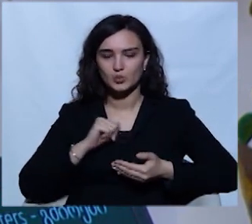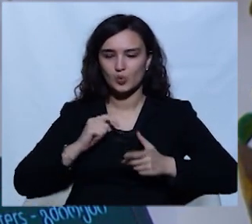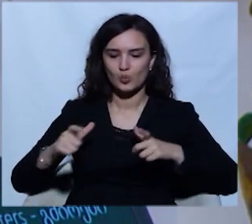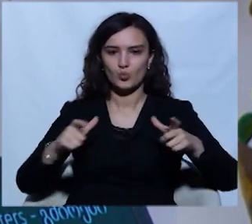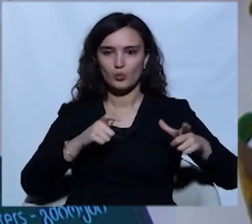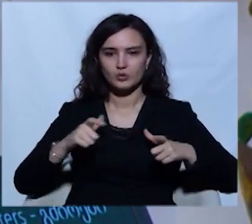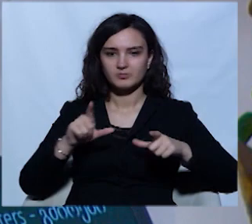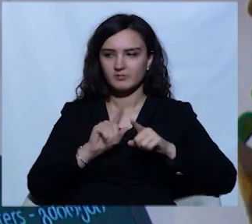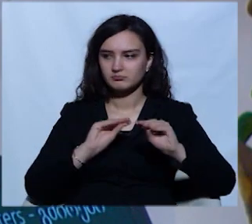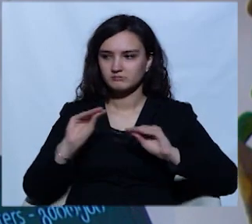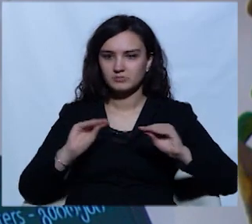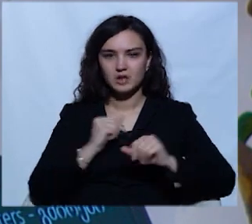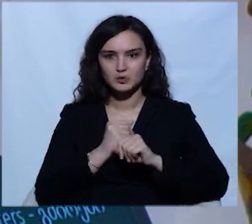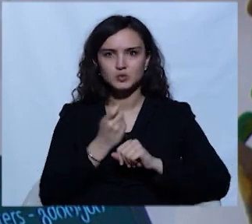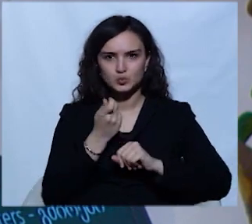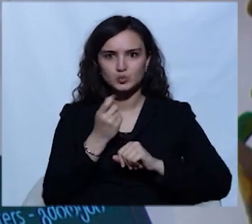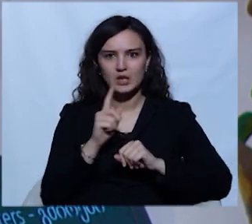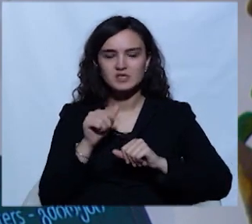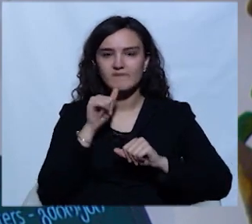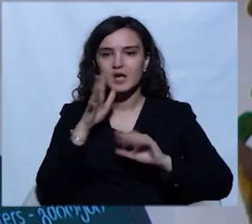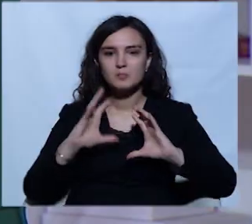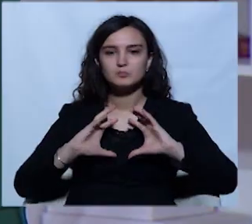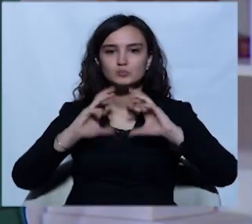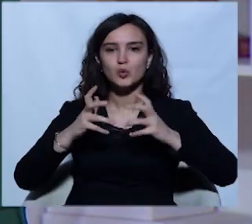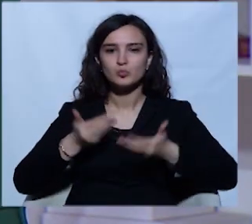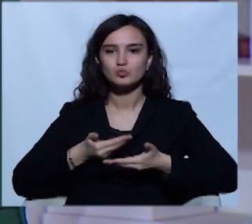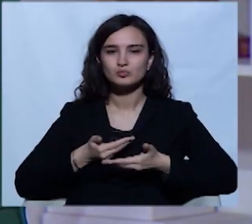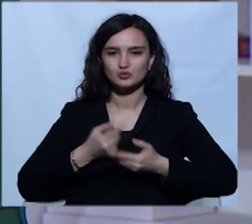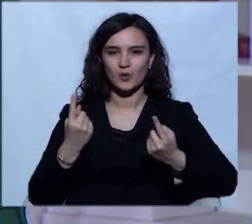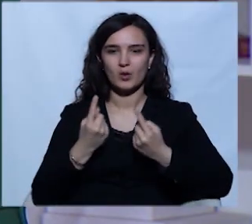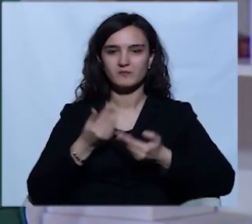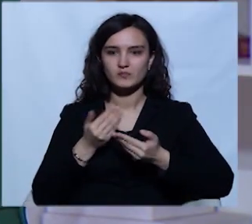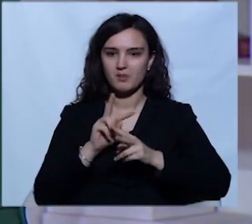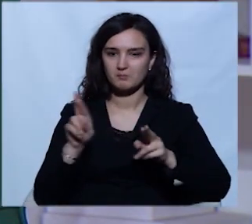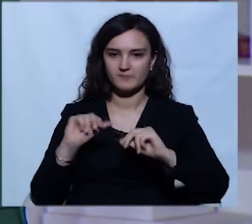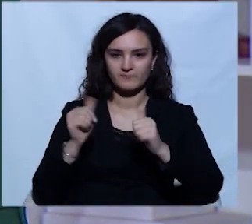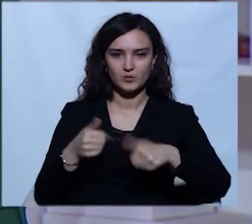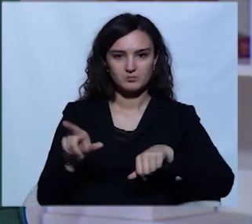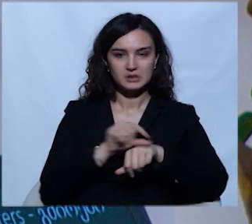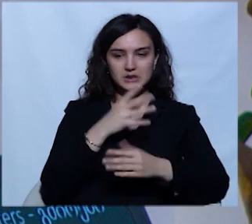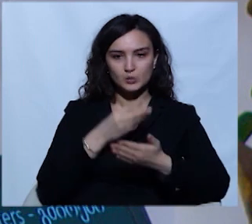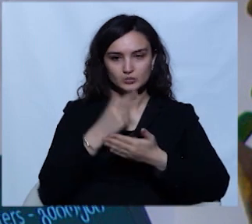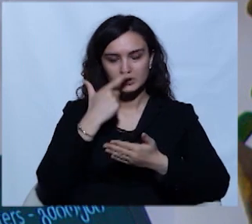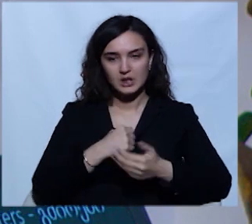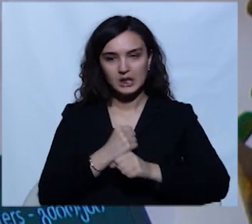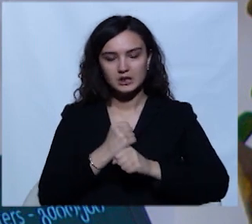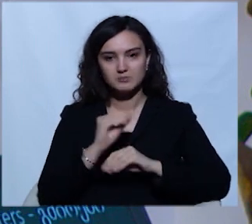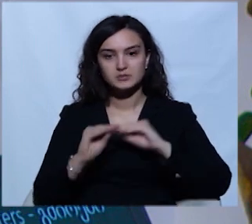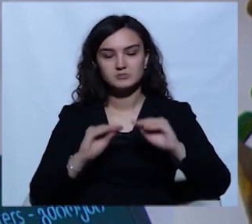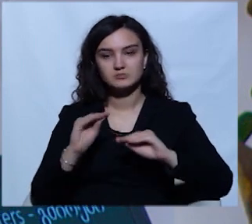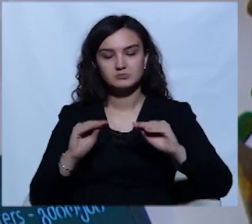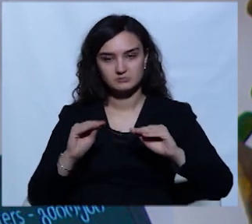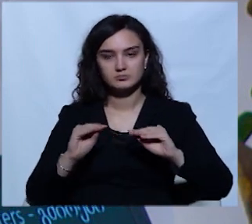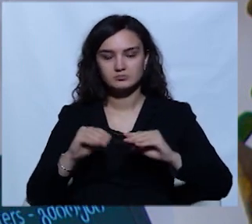He creates a little mini civilization around him, although he's by himself. So he's what we would call